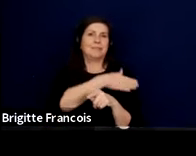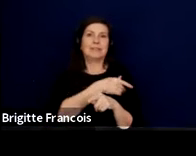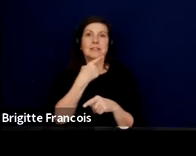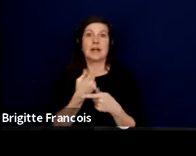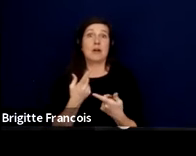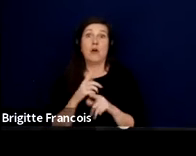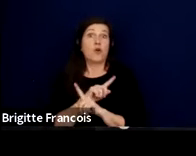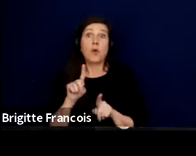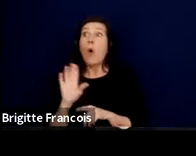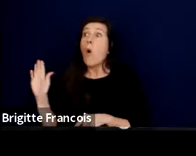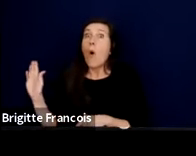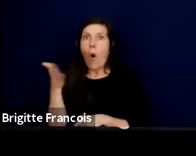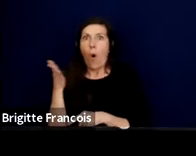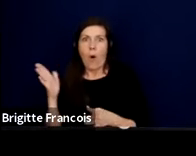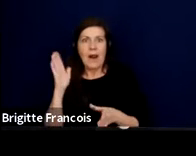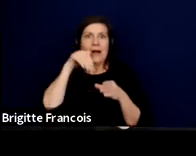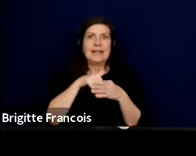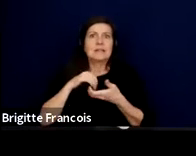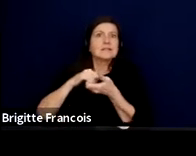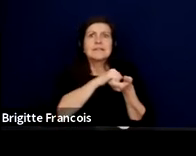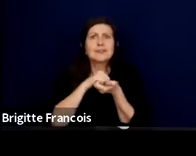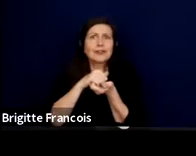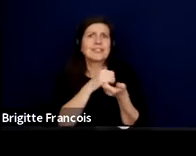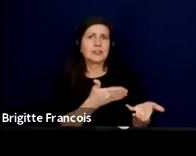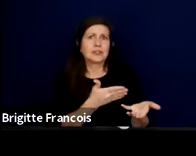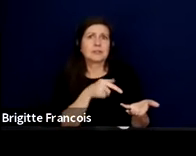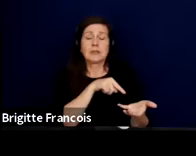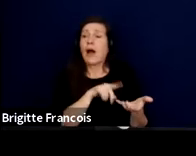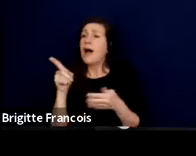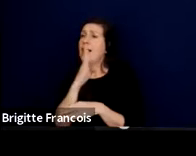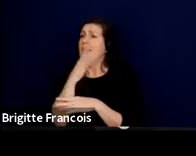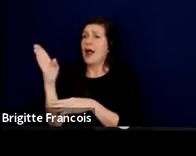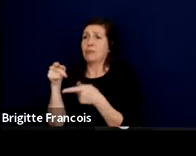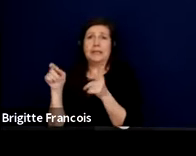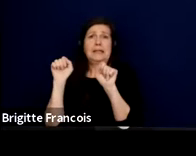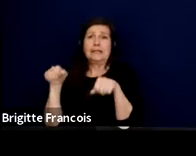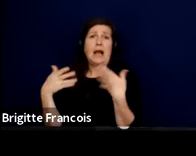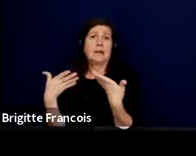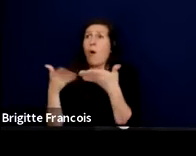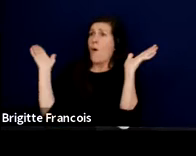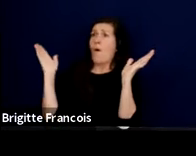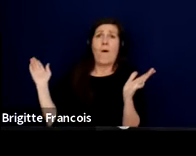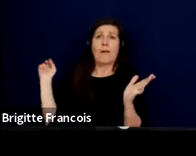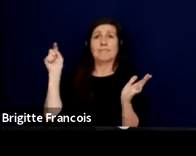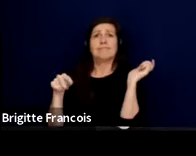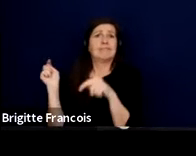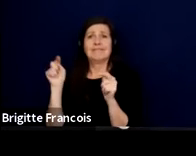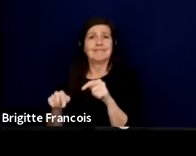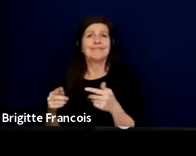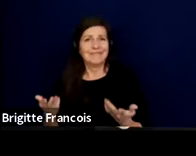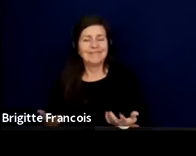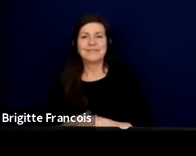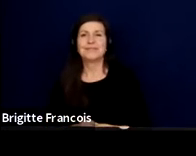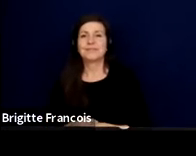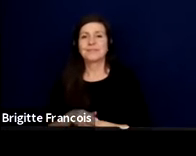being involved in organizations. And this involves all the people that not